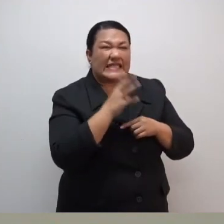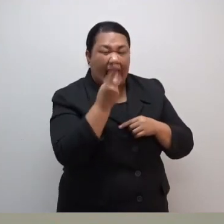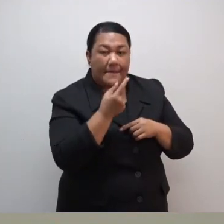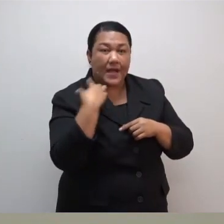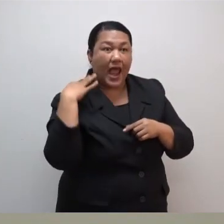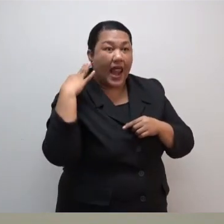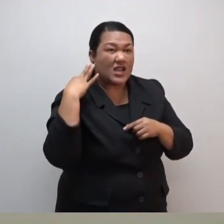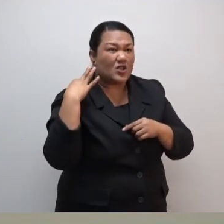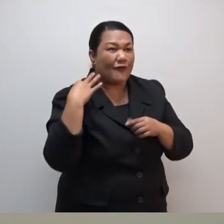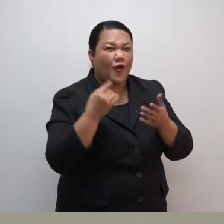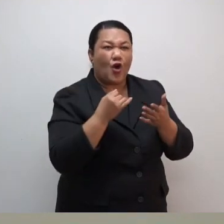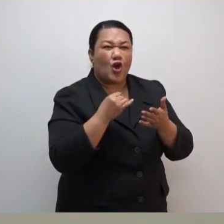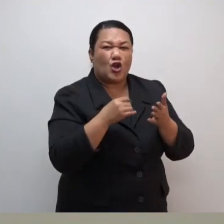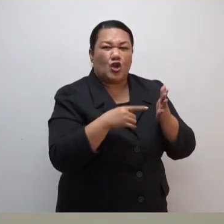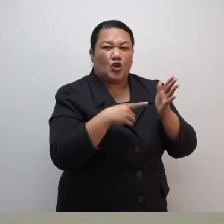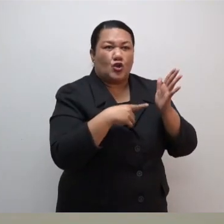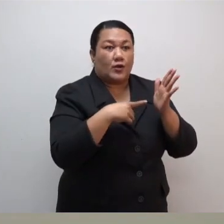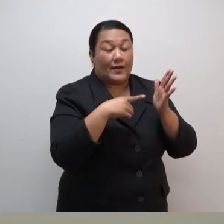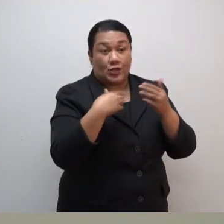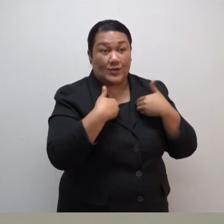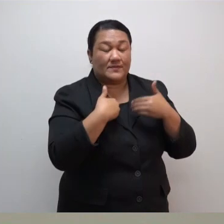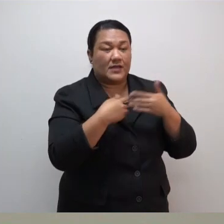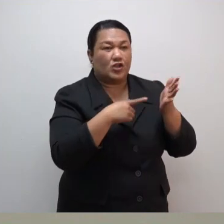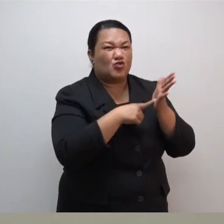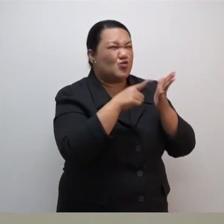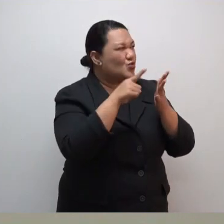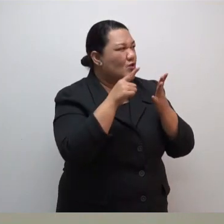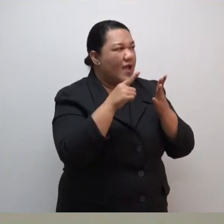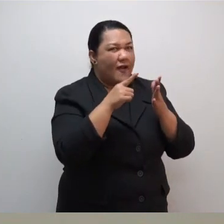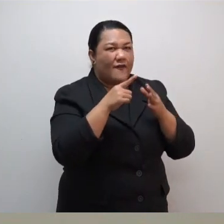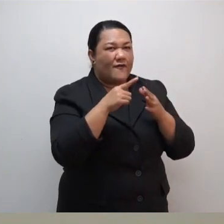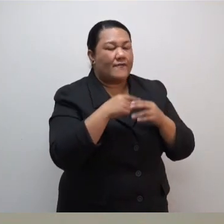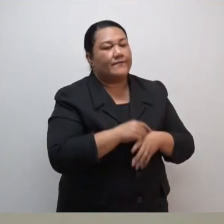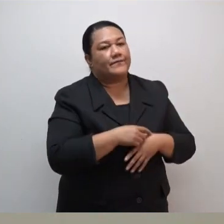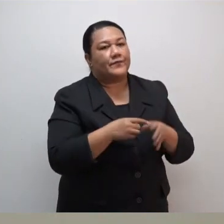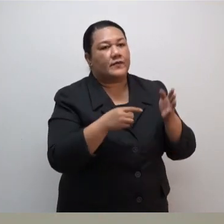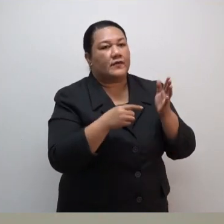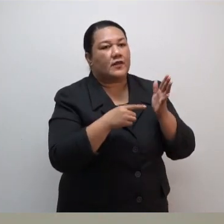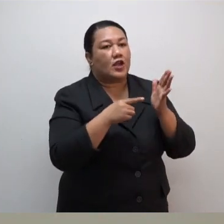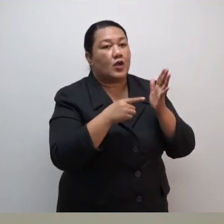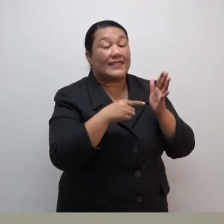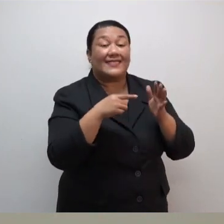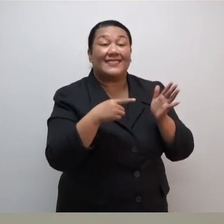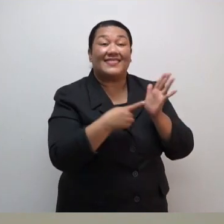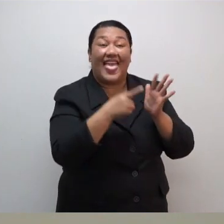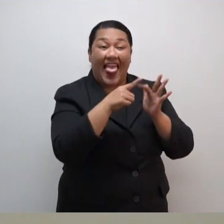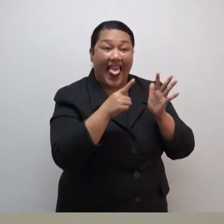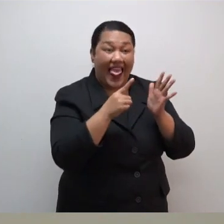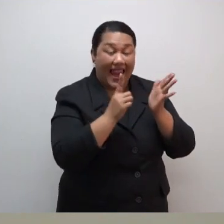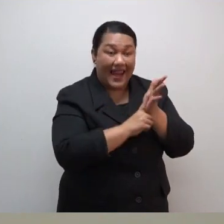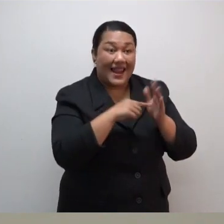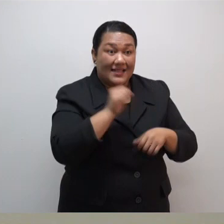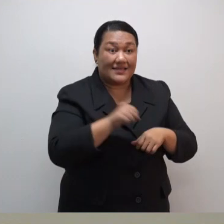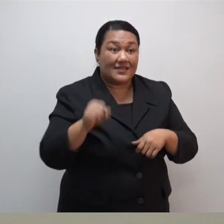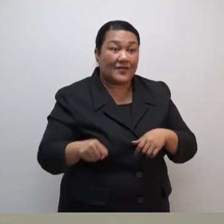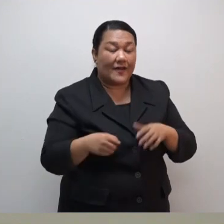allowance. Do they qualify for the $360 assistance? So say that again? TEL students who only applied for tuition